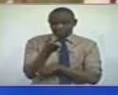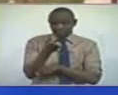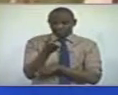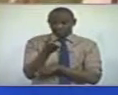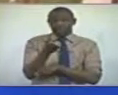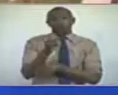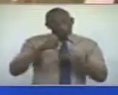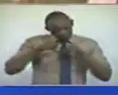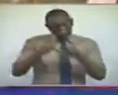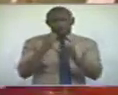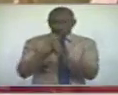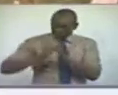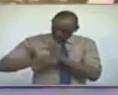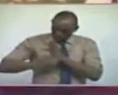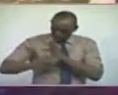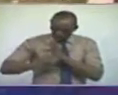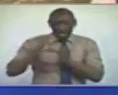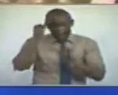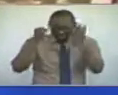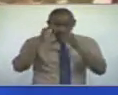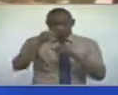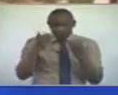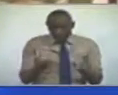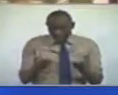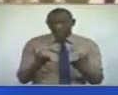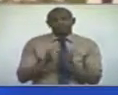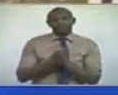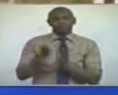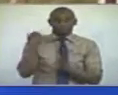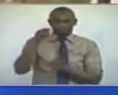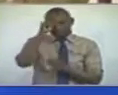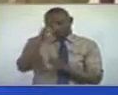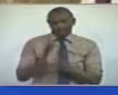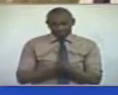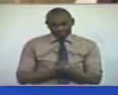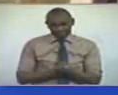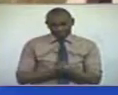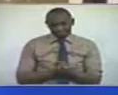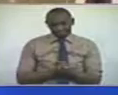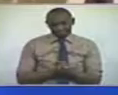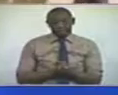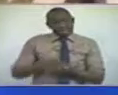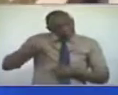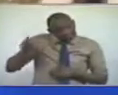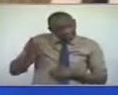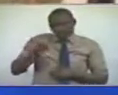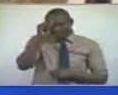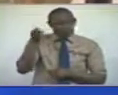keep the momentum initiated and marshaled by our governor. He used